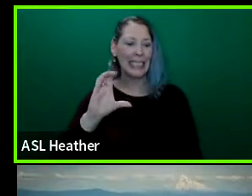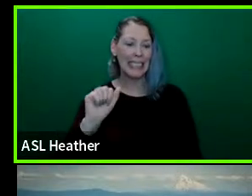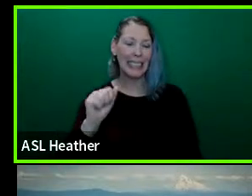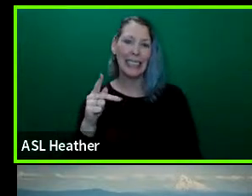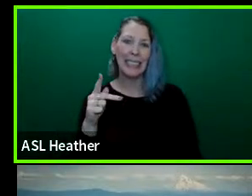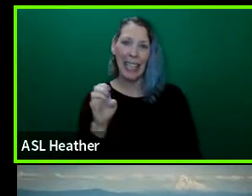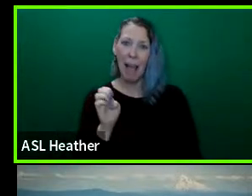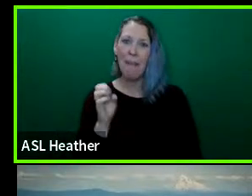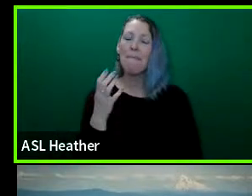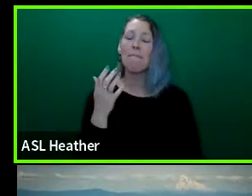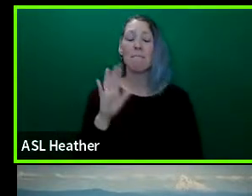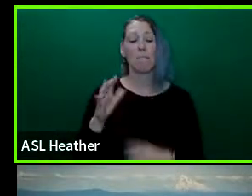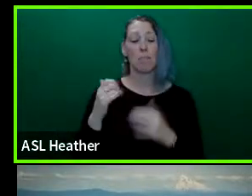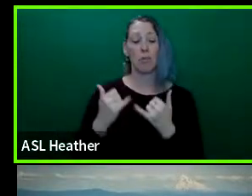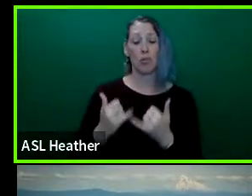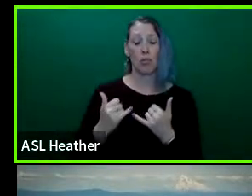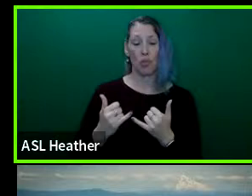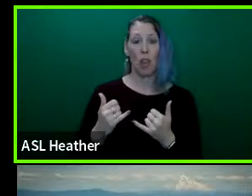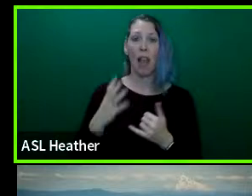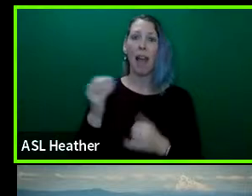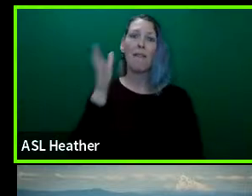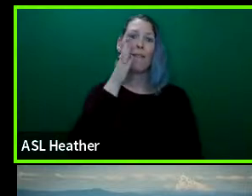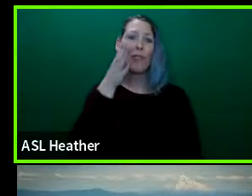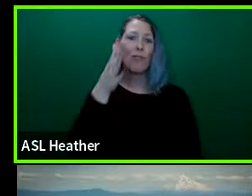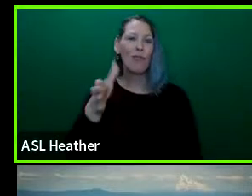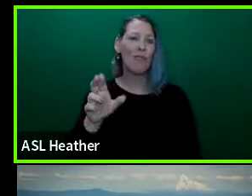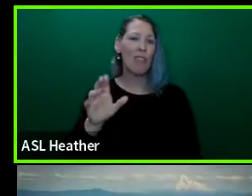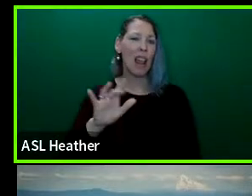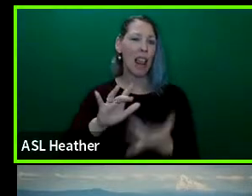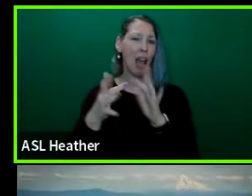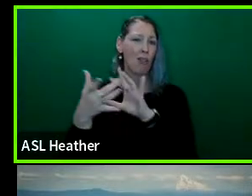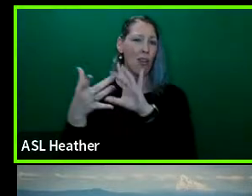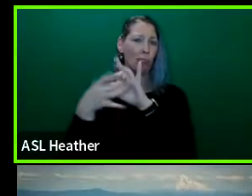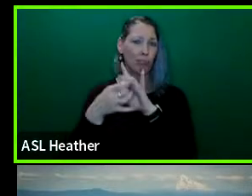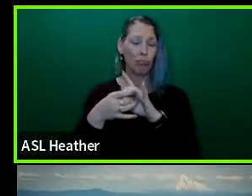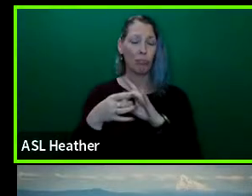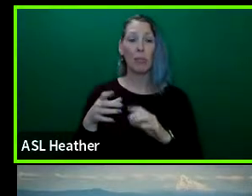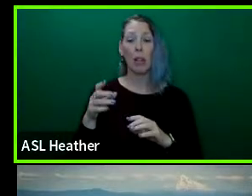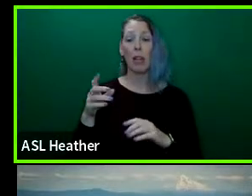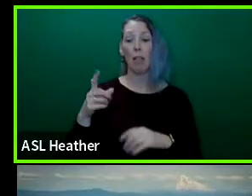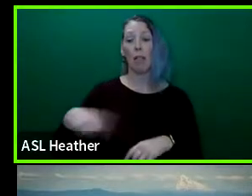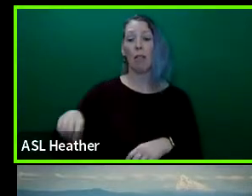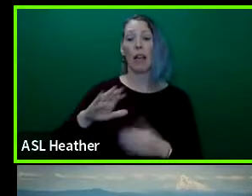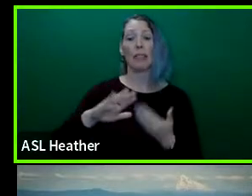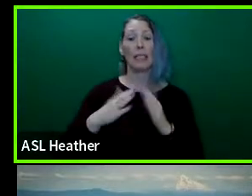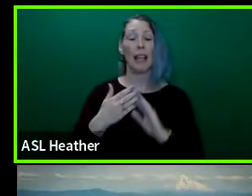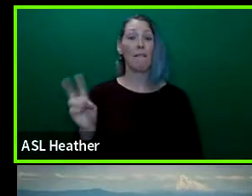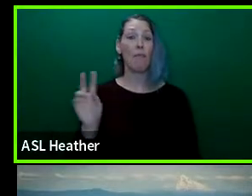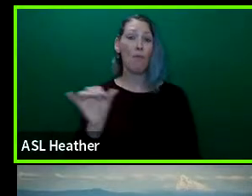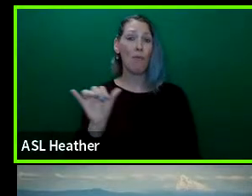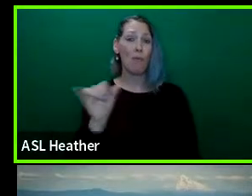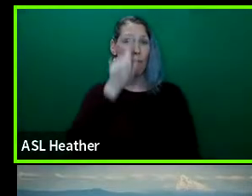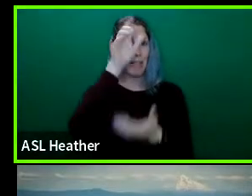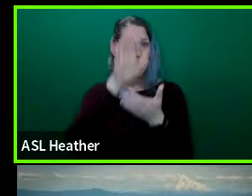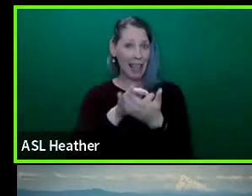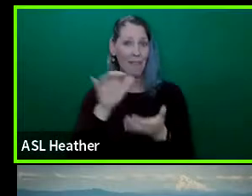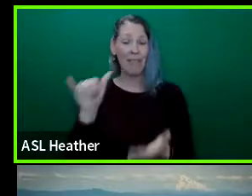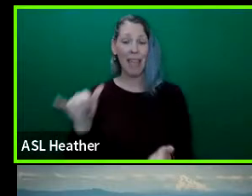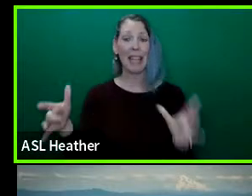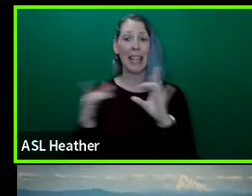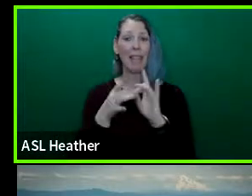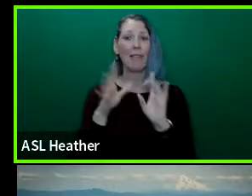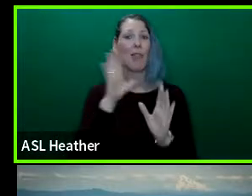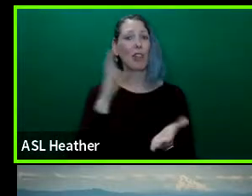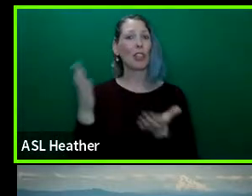through CTRAN's current and future network. Our partners at the City of Vancouver also believe that this connectivity point will serve